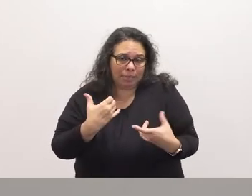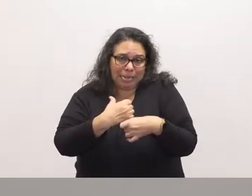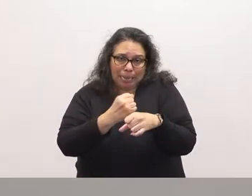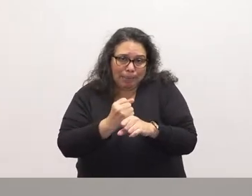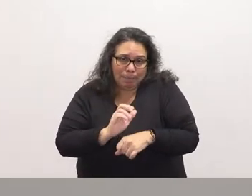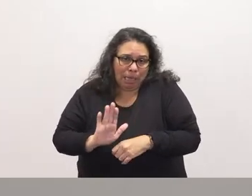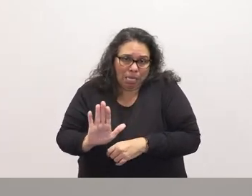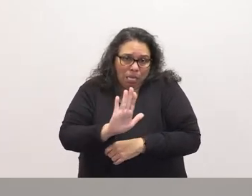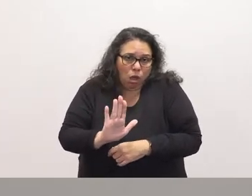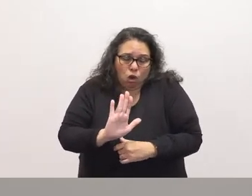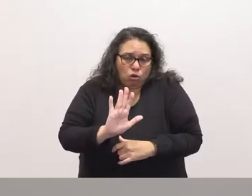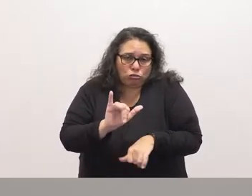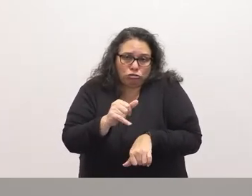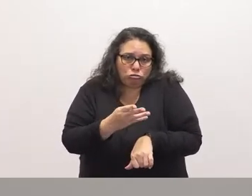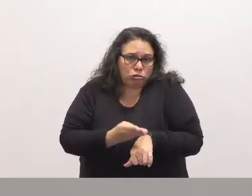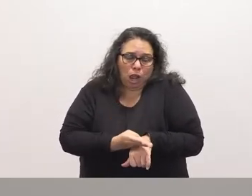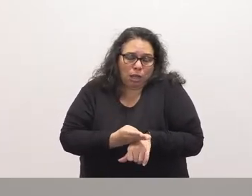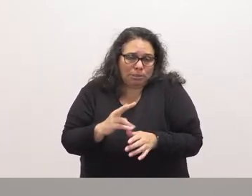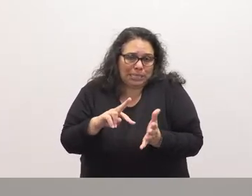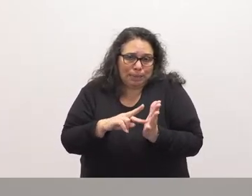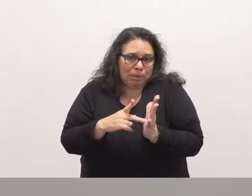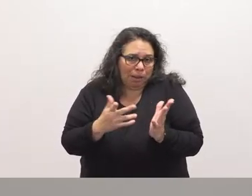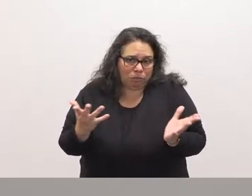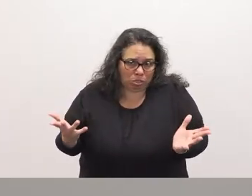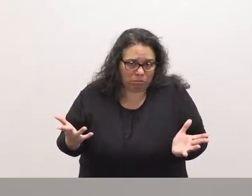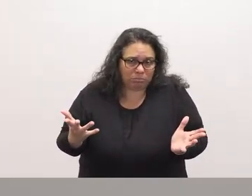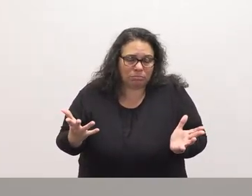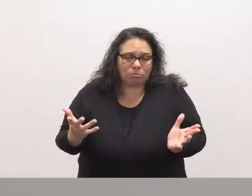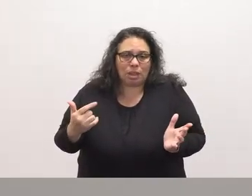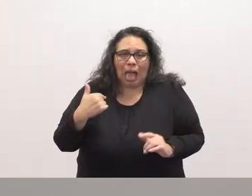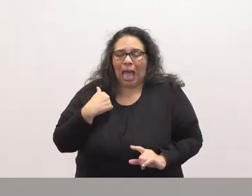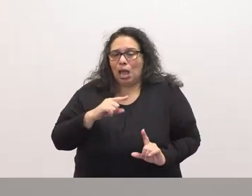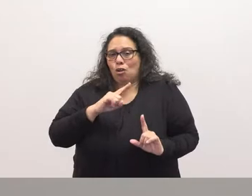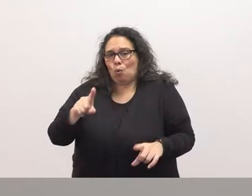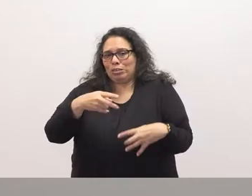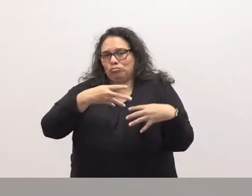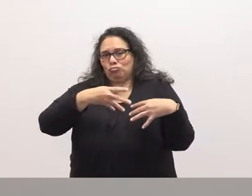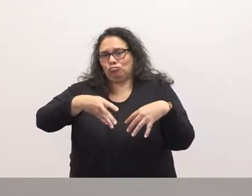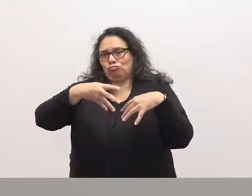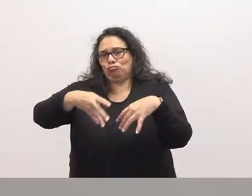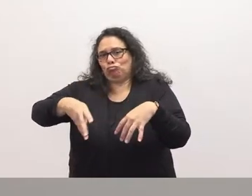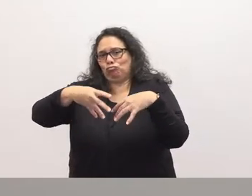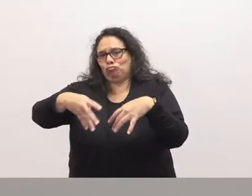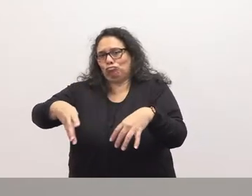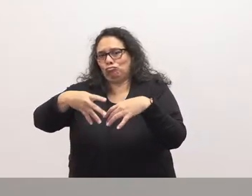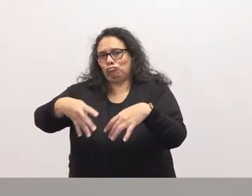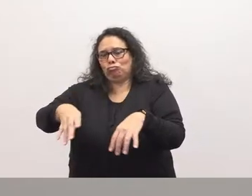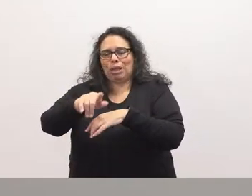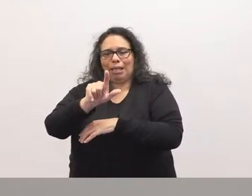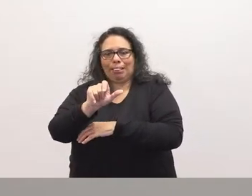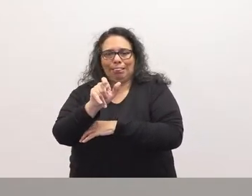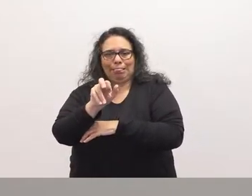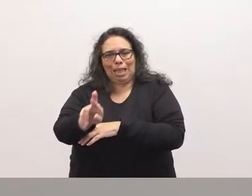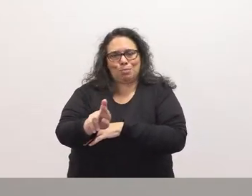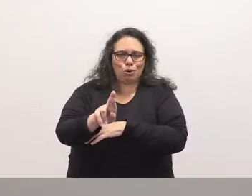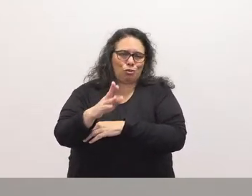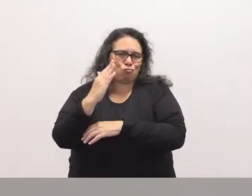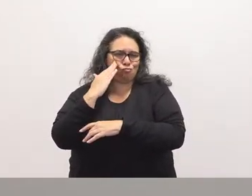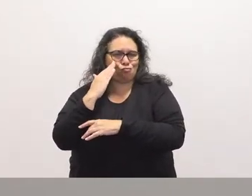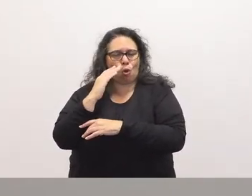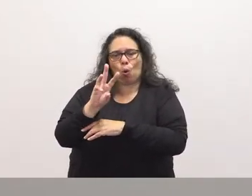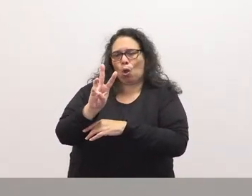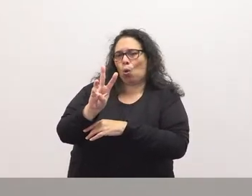jobs really meaningful. I went to the labor parade and thing on Labor Day over in Wilmington that they have